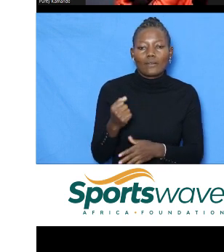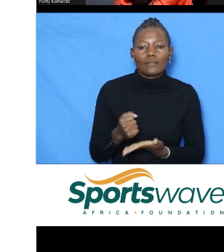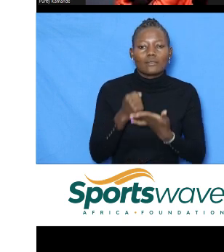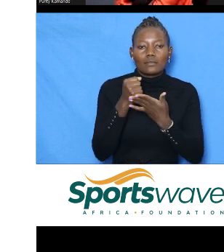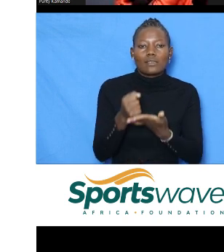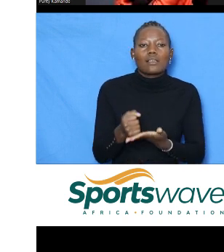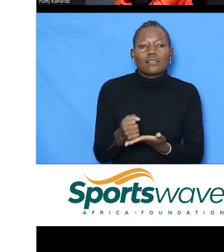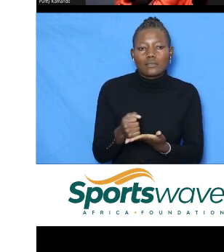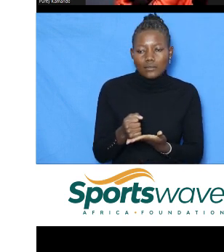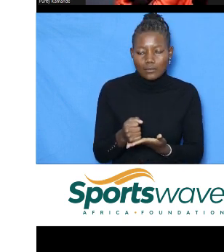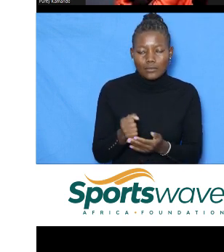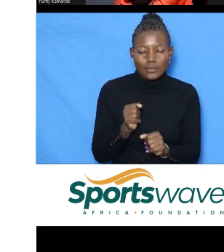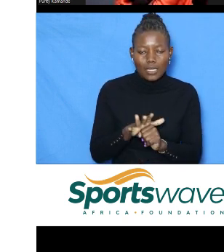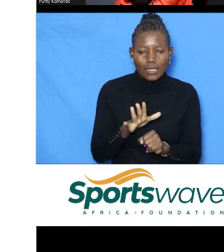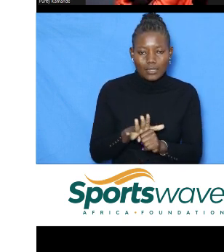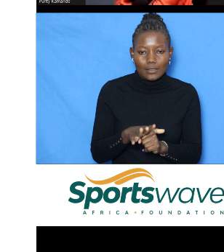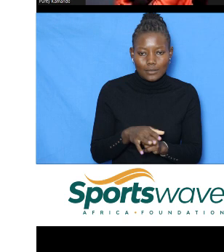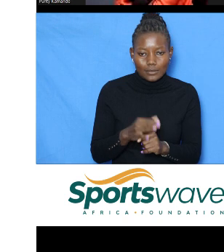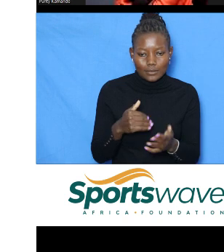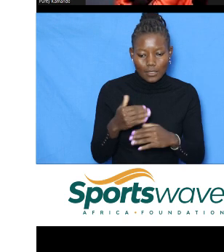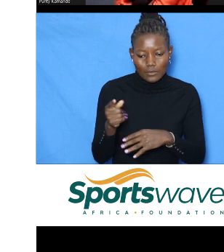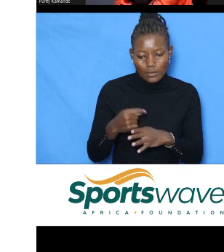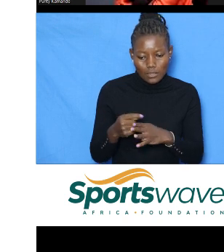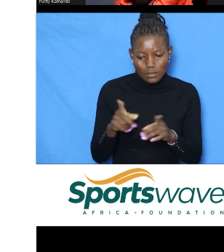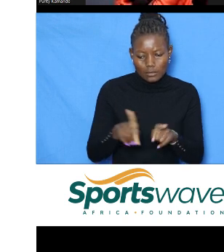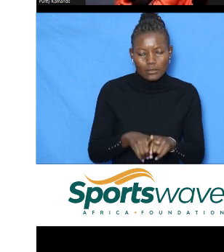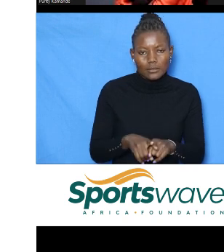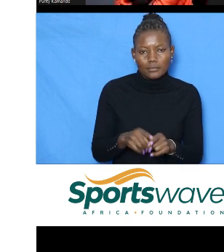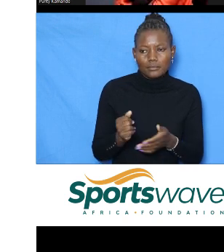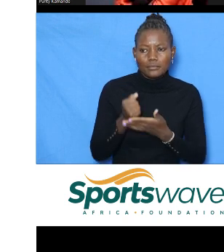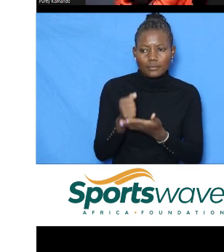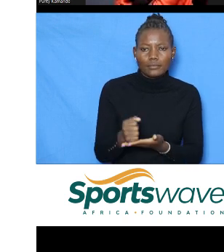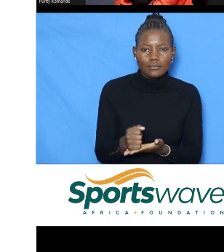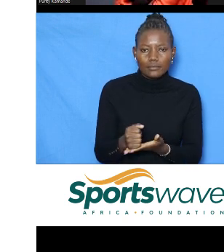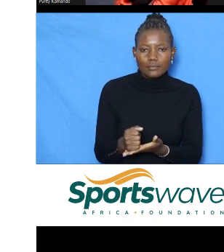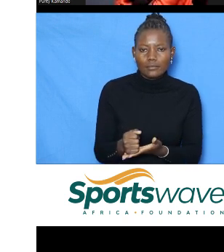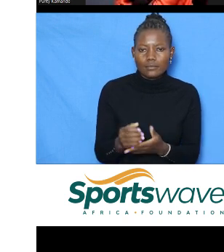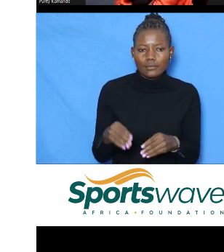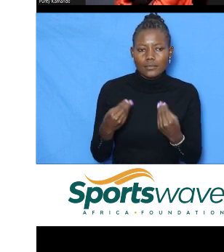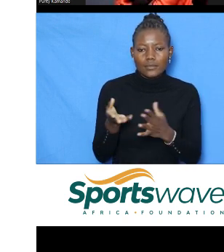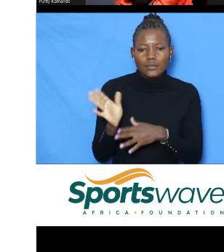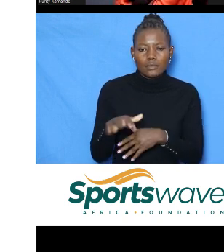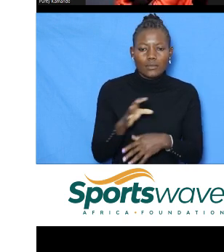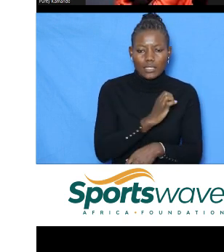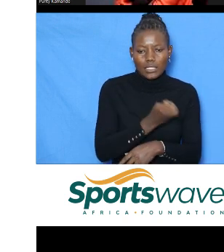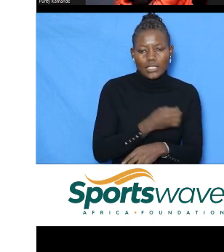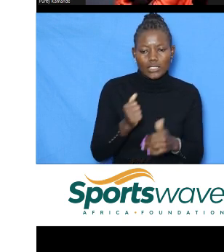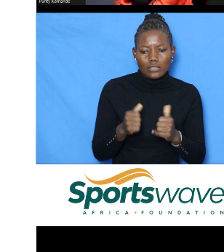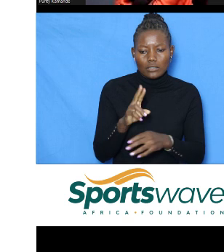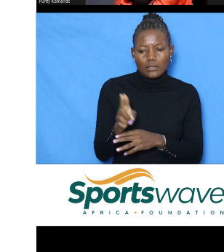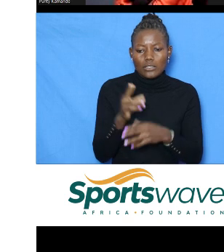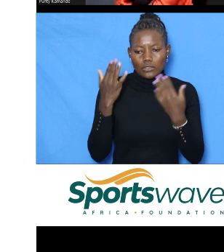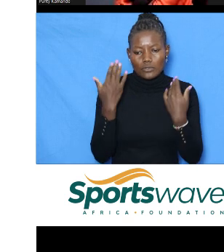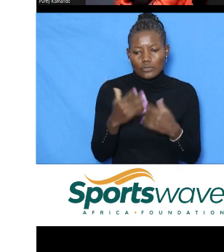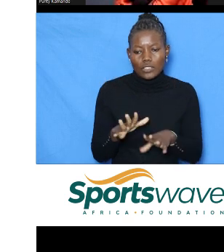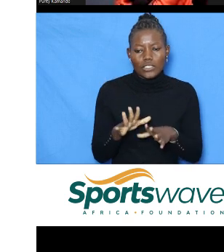with refueling properly after a workout, and it usually helps with restoring that which has been used or